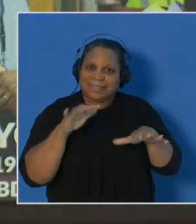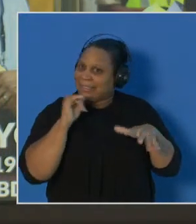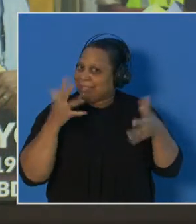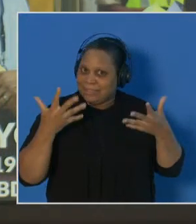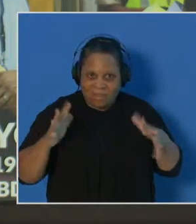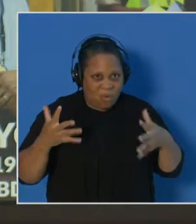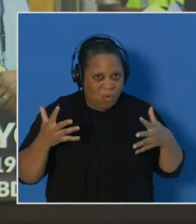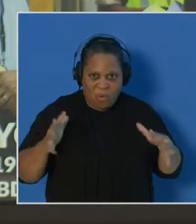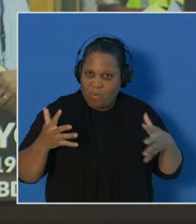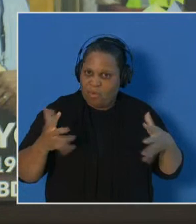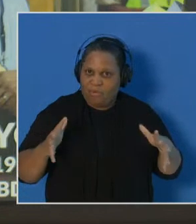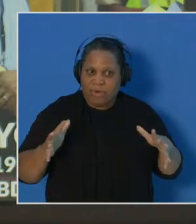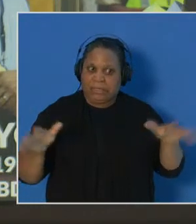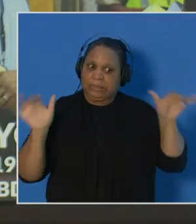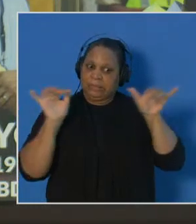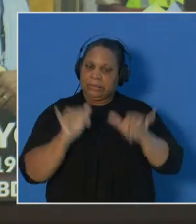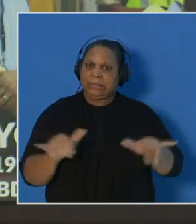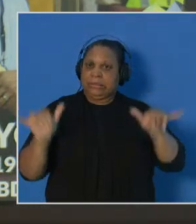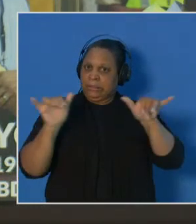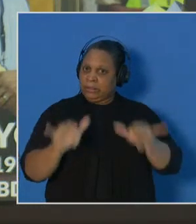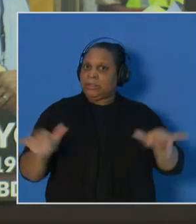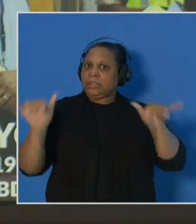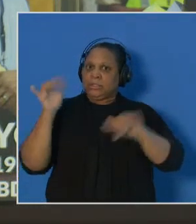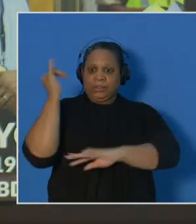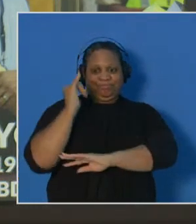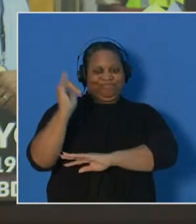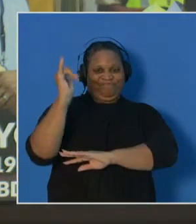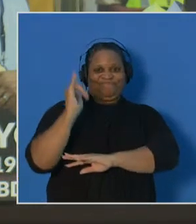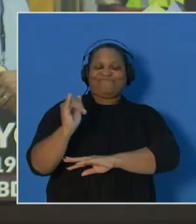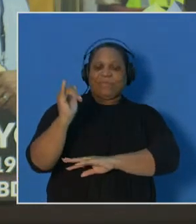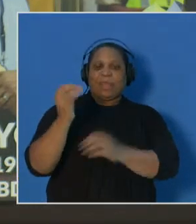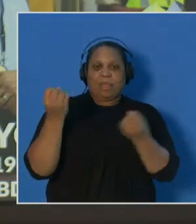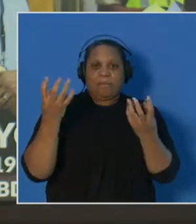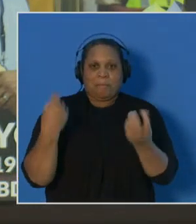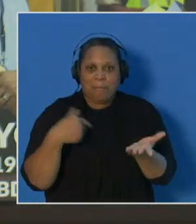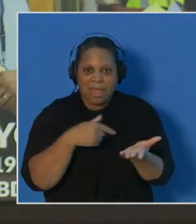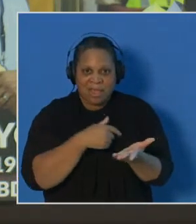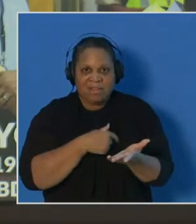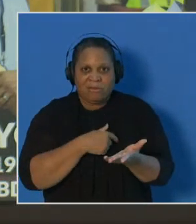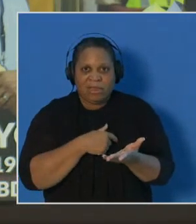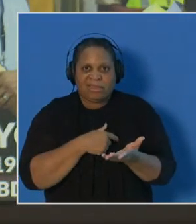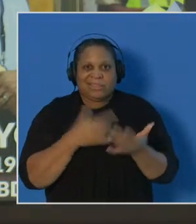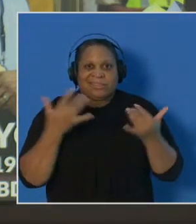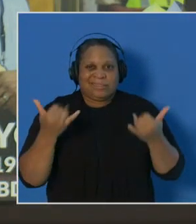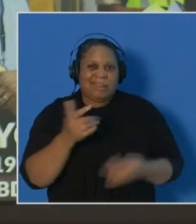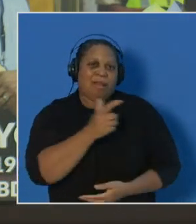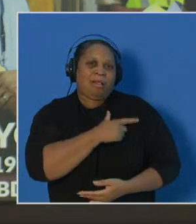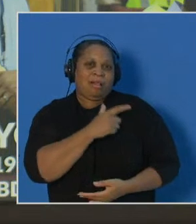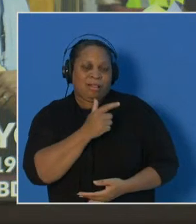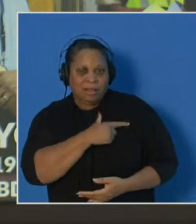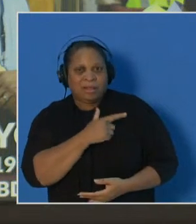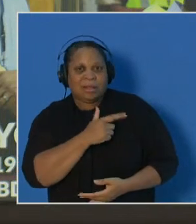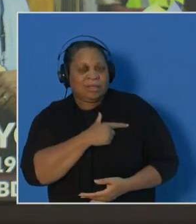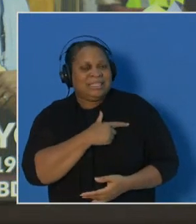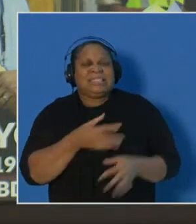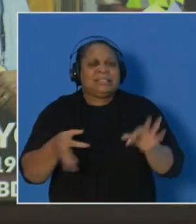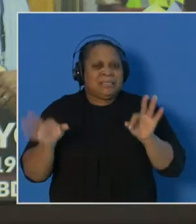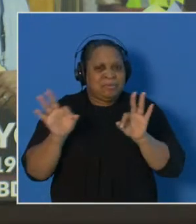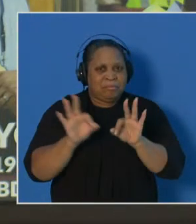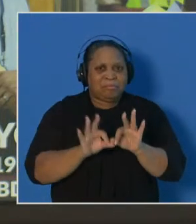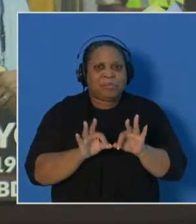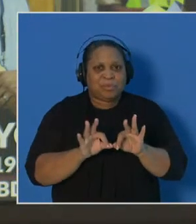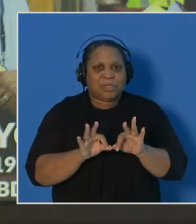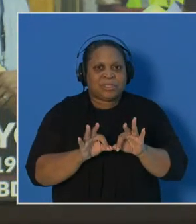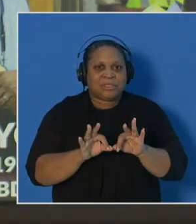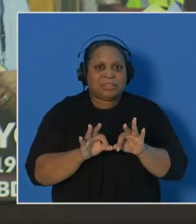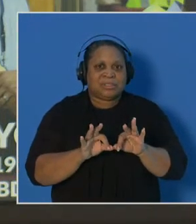over, and it will be with us for some time. Many of us are beginning to let our guard down, and it is important that